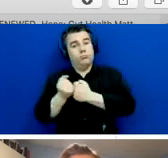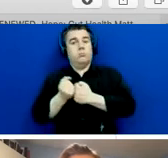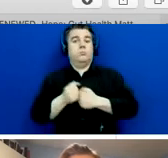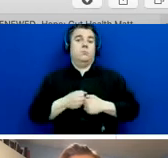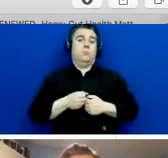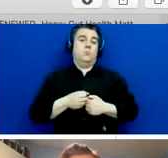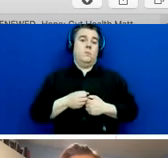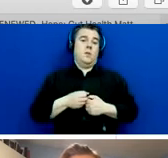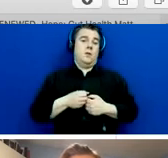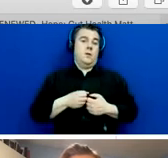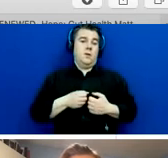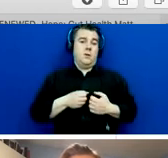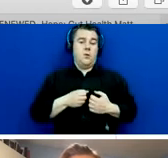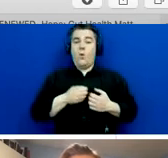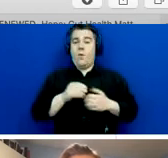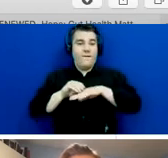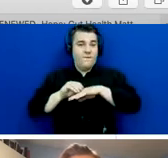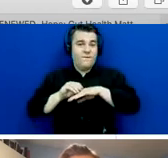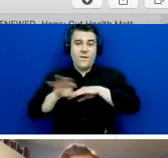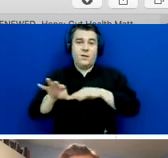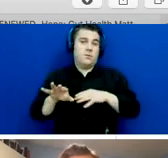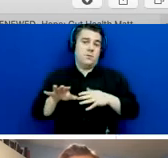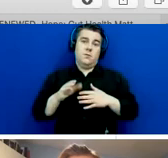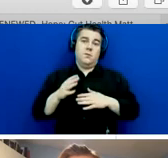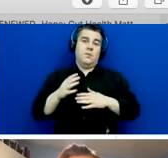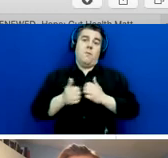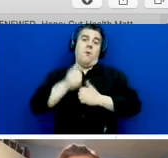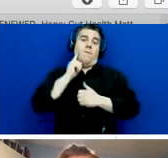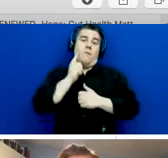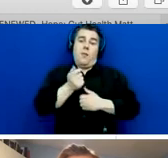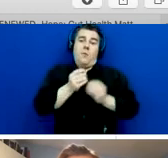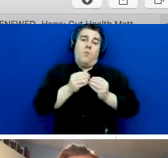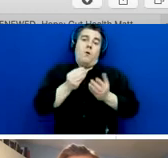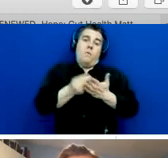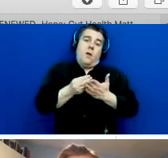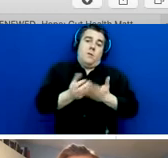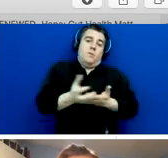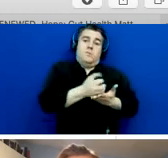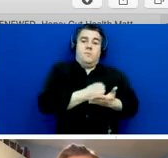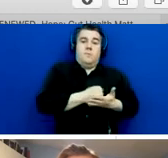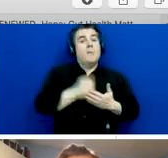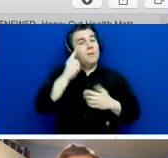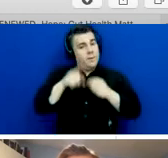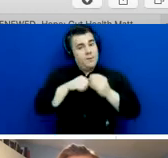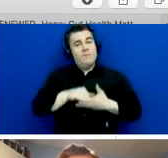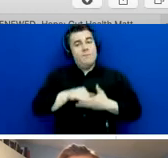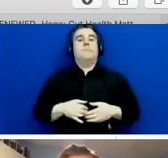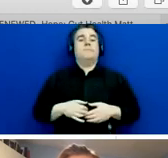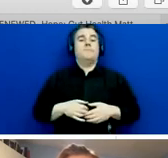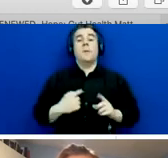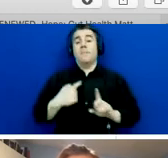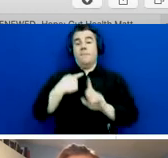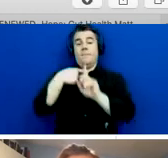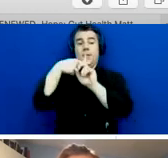whoever will be impacted the most with you bringing in a little bit of that income. That's what I want you guys to think about. And along with that,